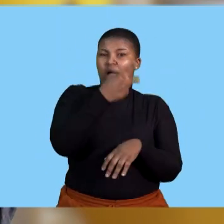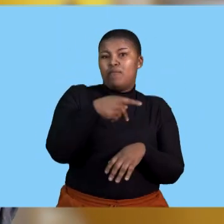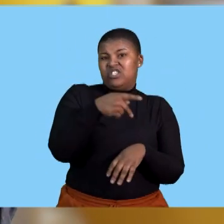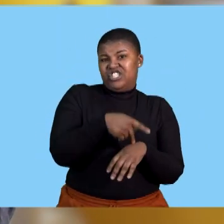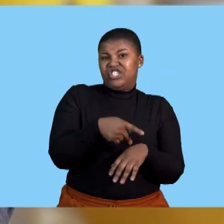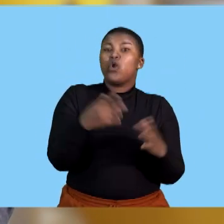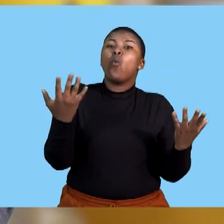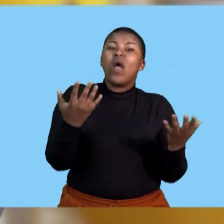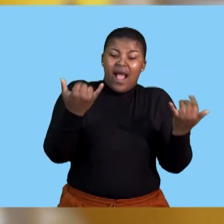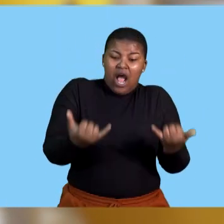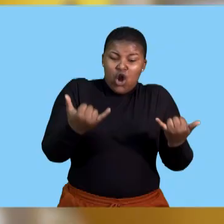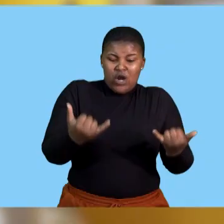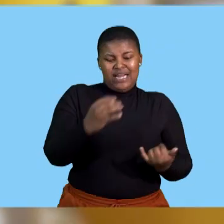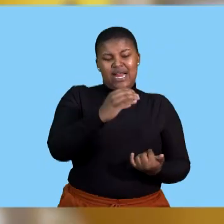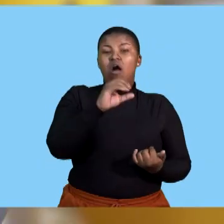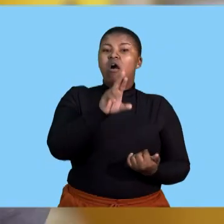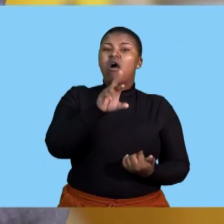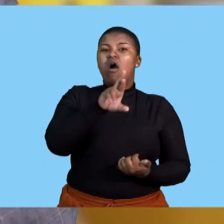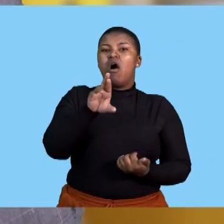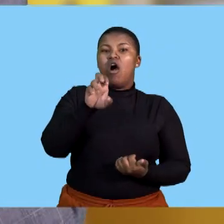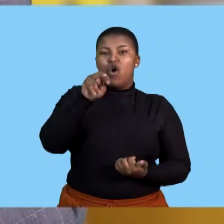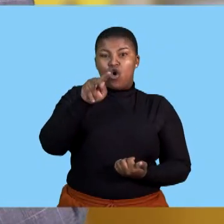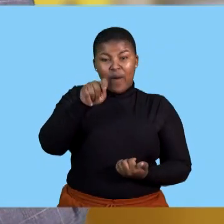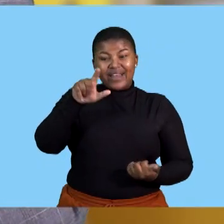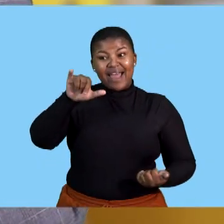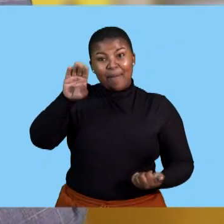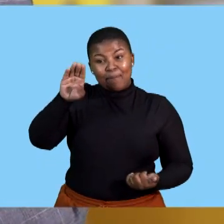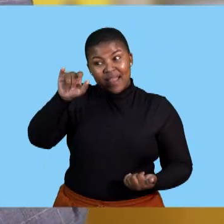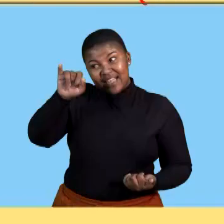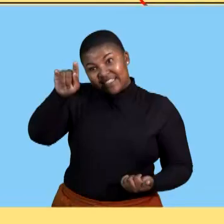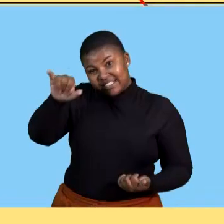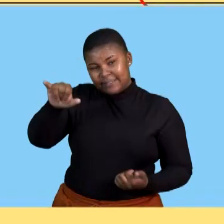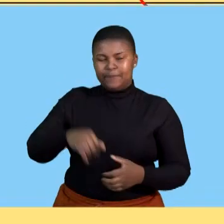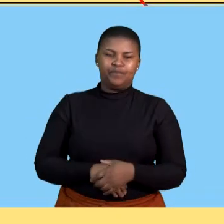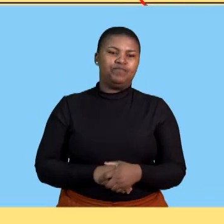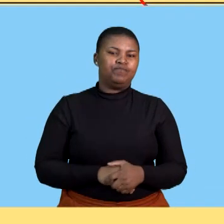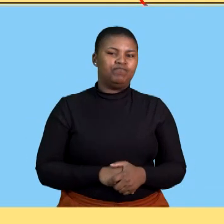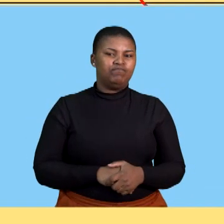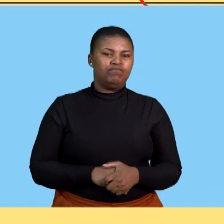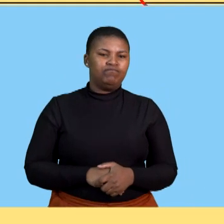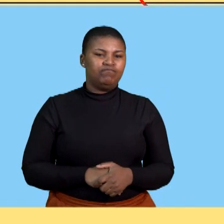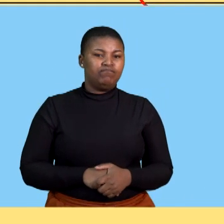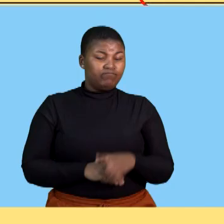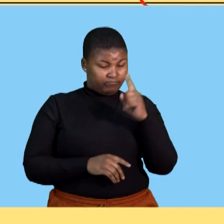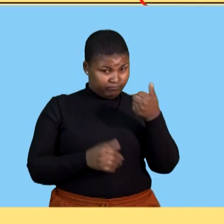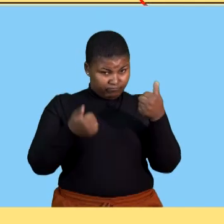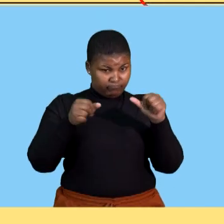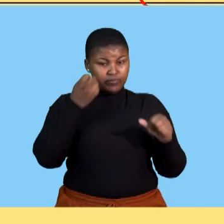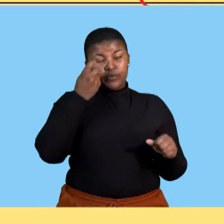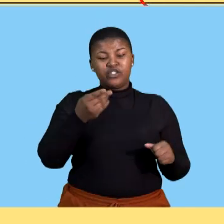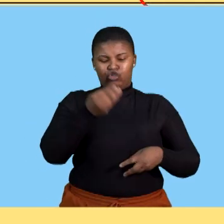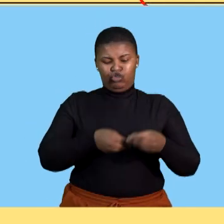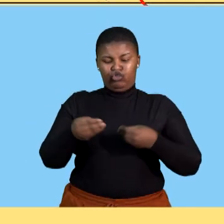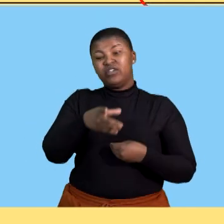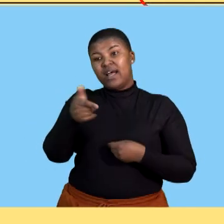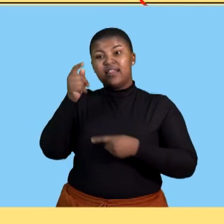current liabilities. So under my current liabilities, I would then have what is known as trade and other payables. And